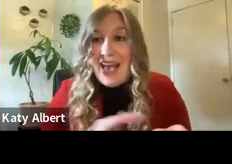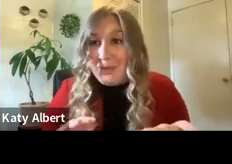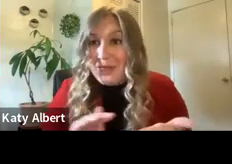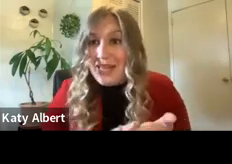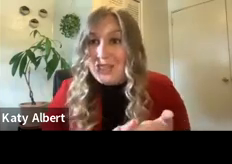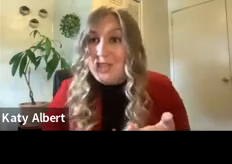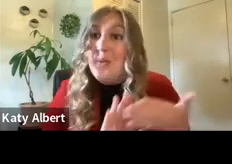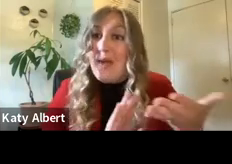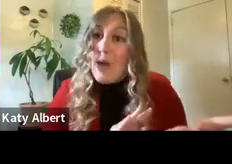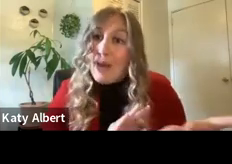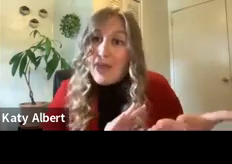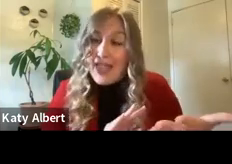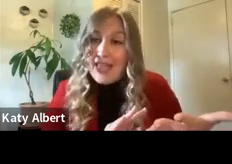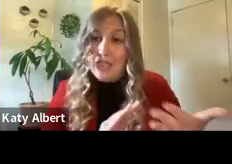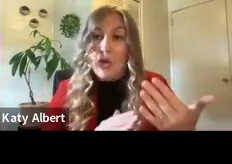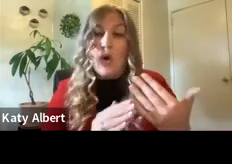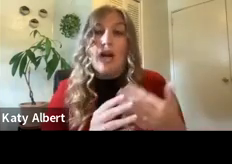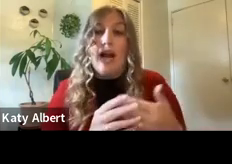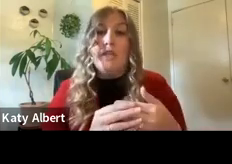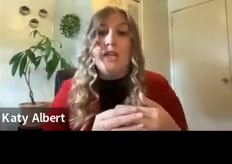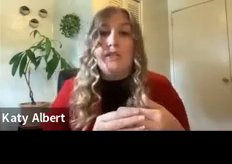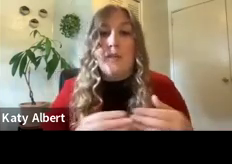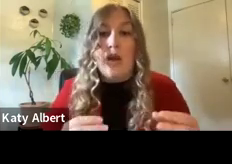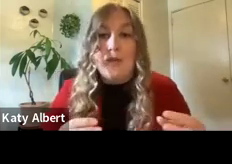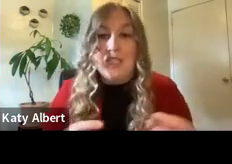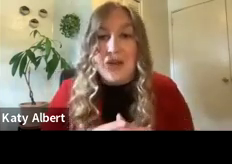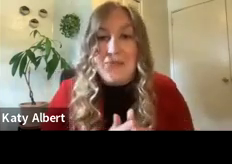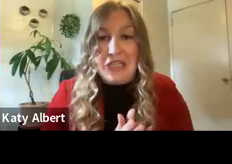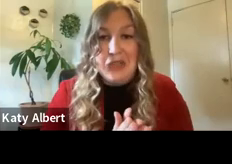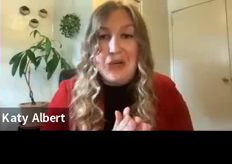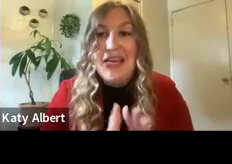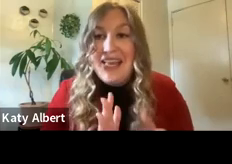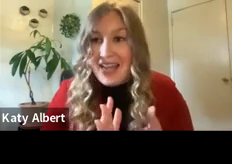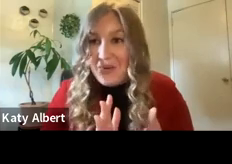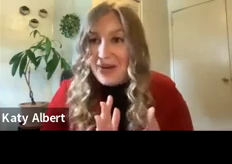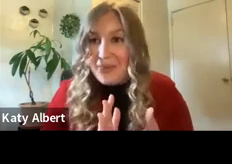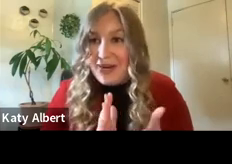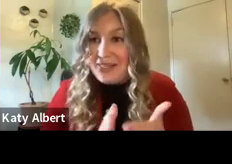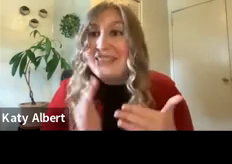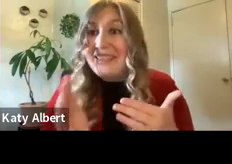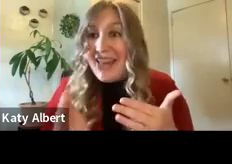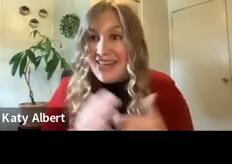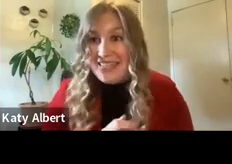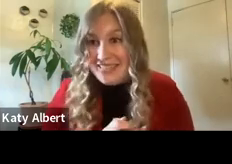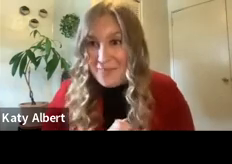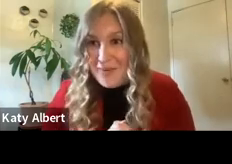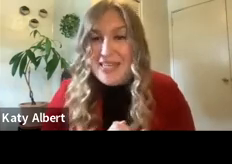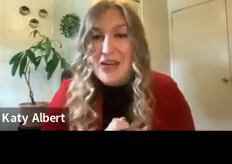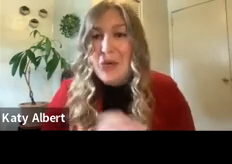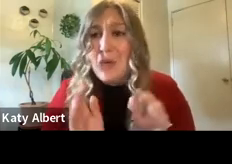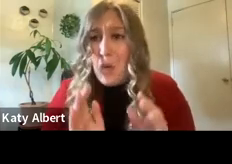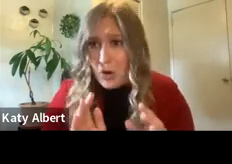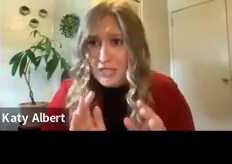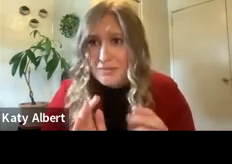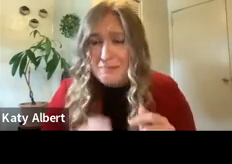a hyperlink to a web page or, somewhere. We just want to make sure anywhere we are sending